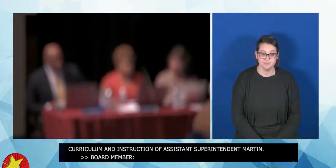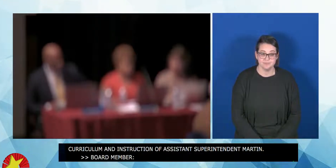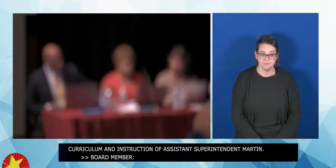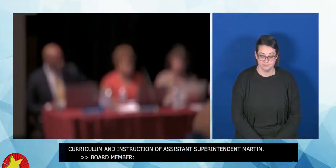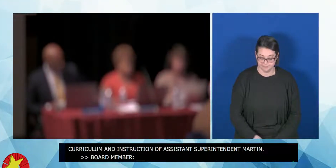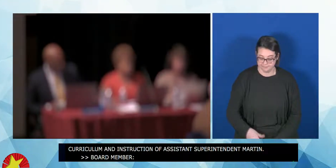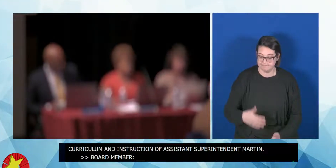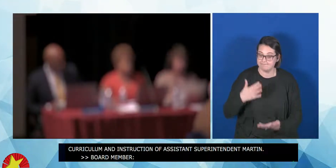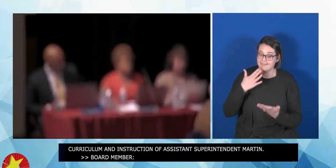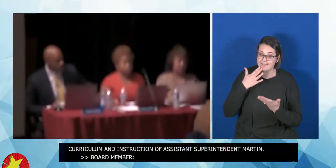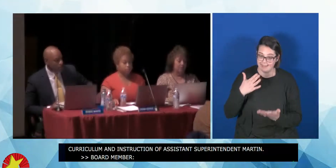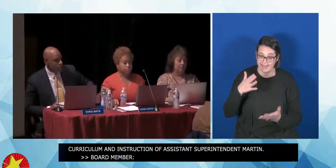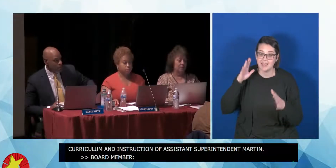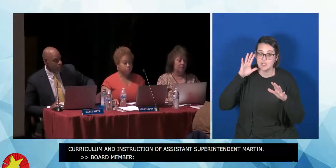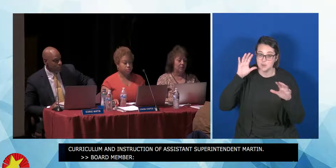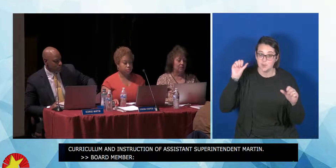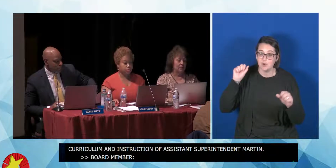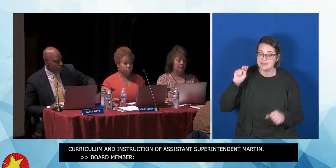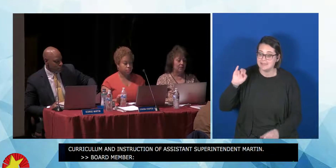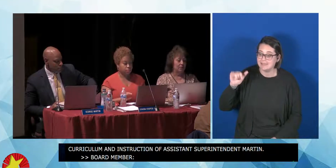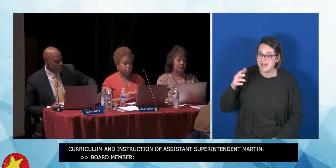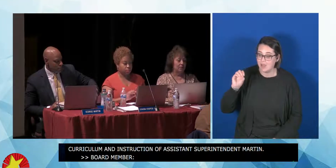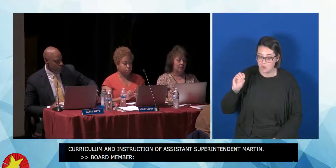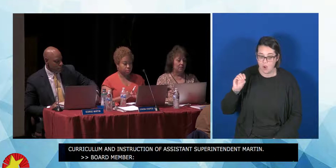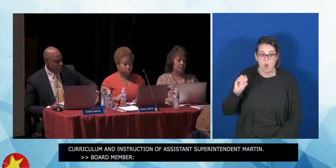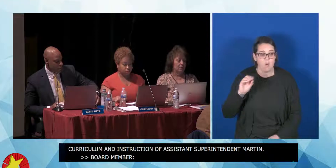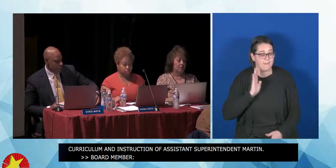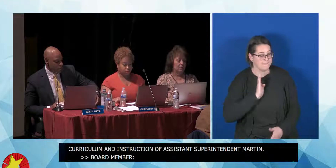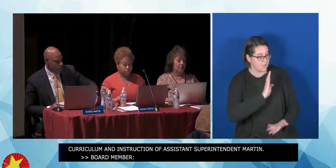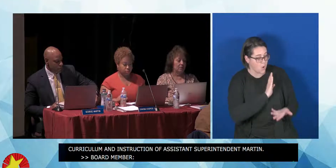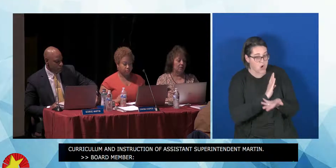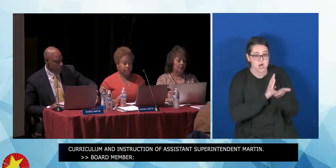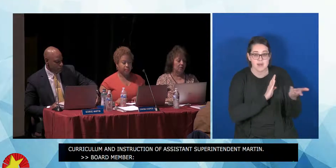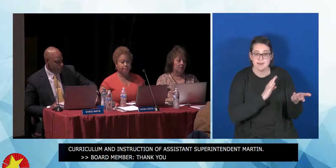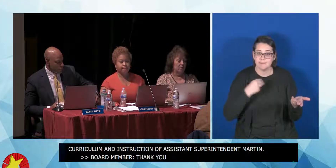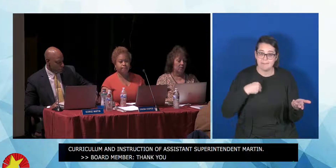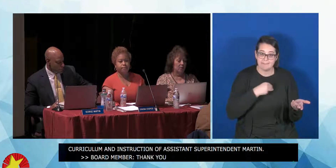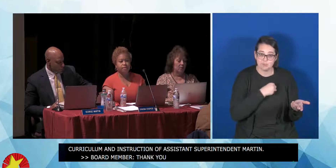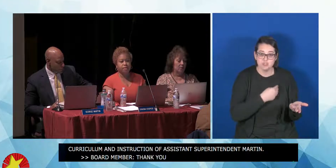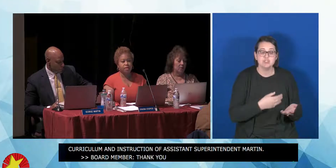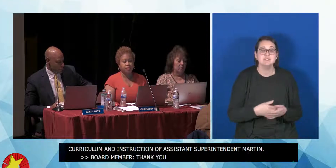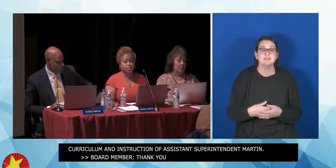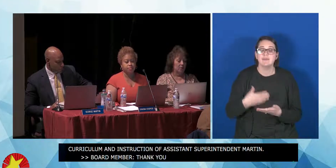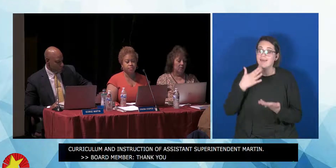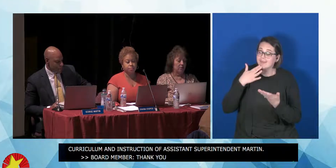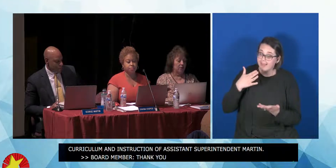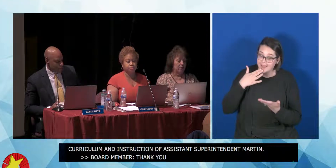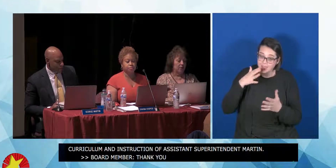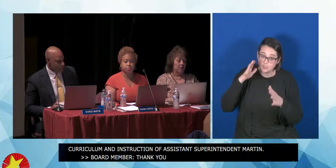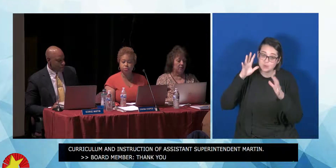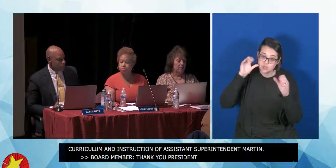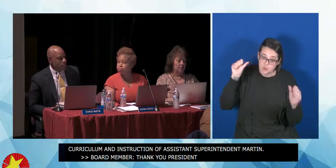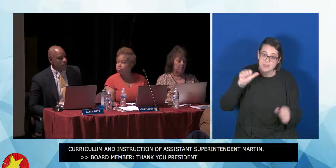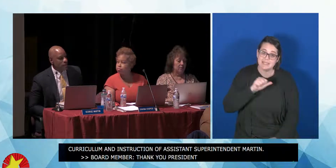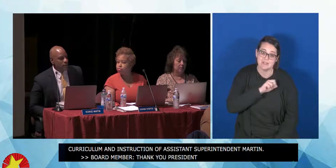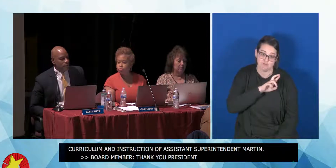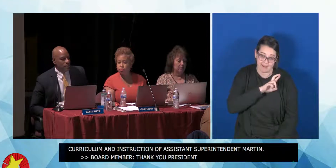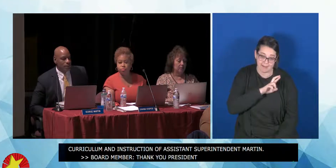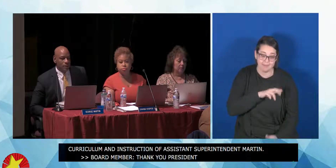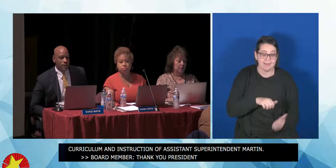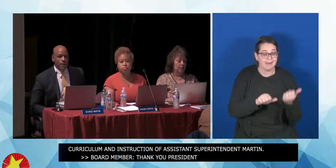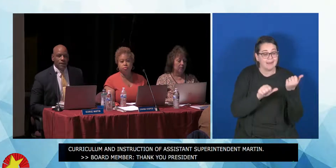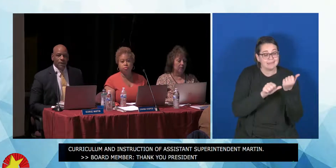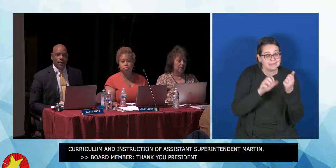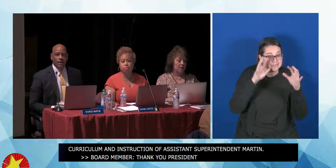Thank you, President Nigro, Governing Board members. Thank you to Superintendent Reichman, Assistant Superintendent